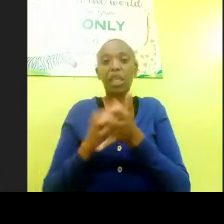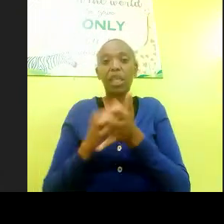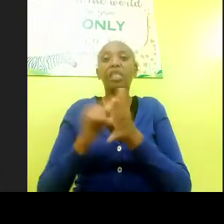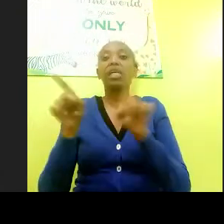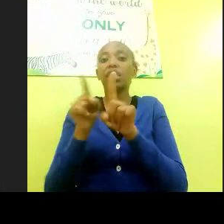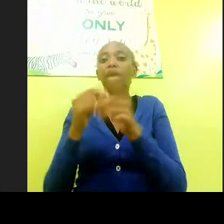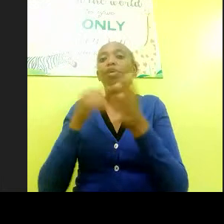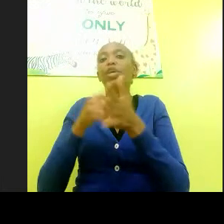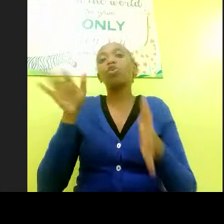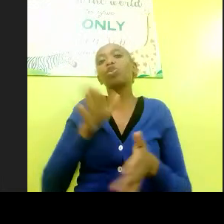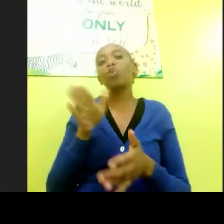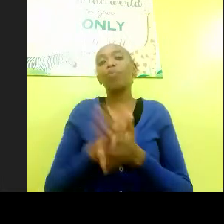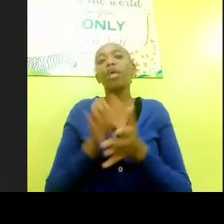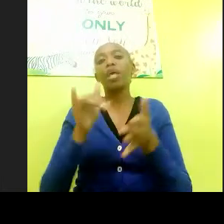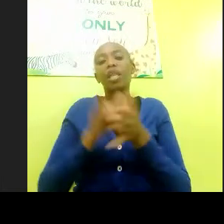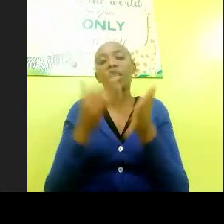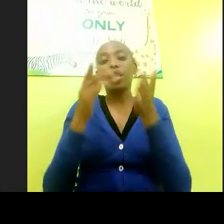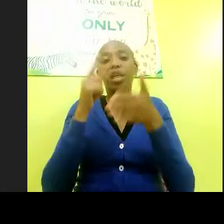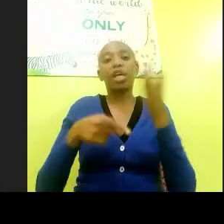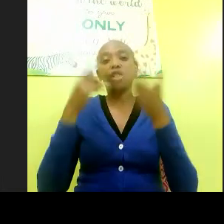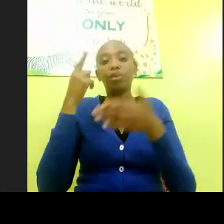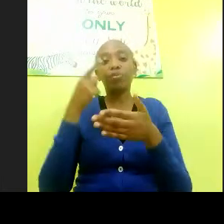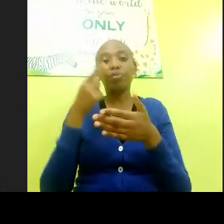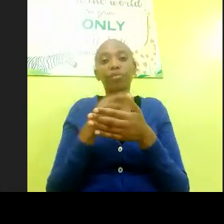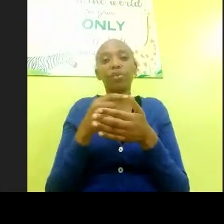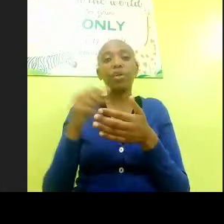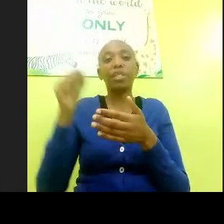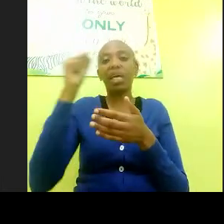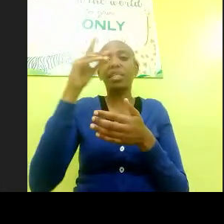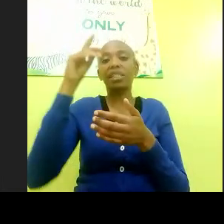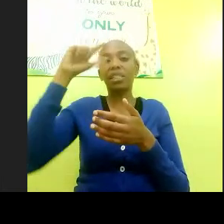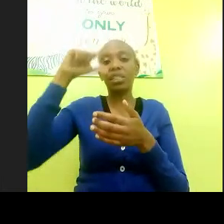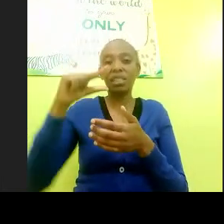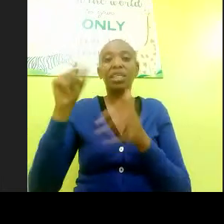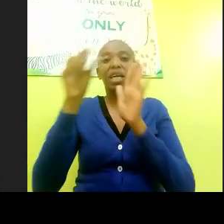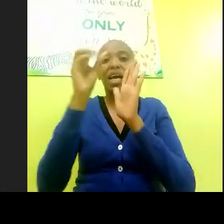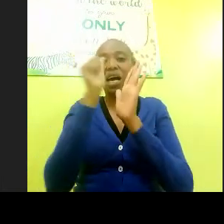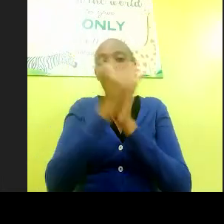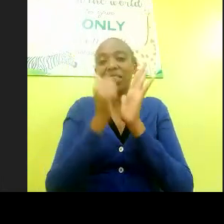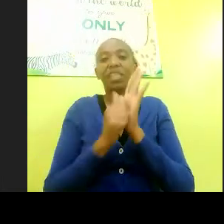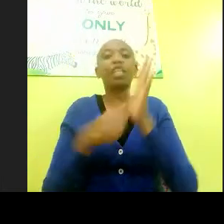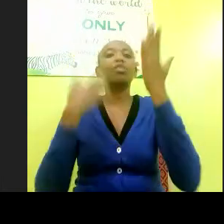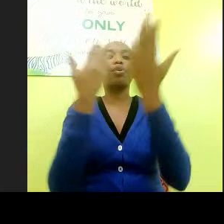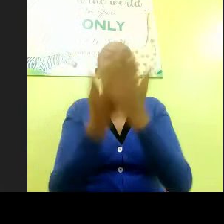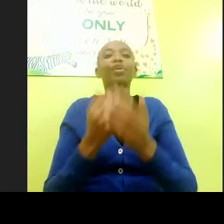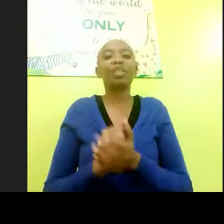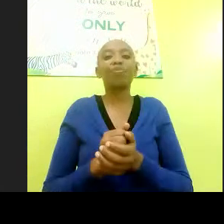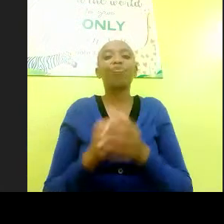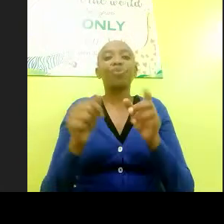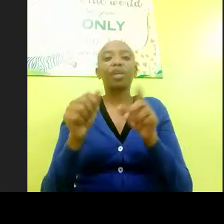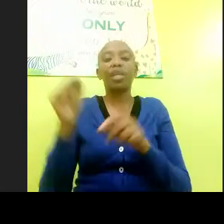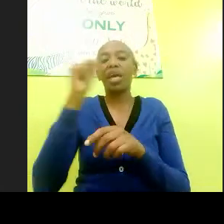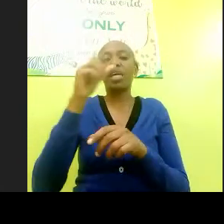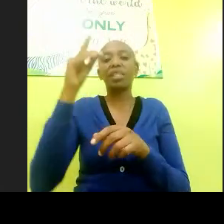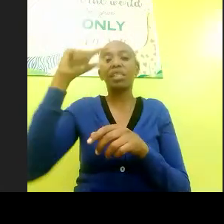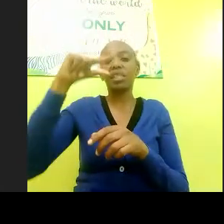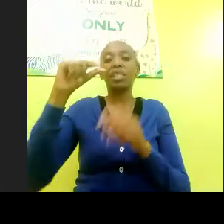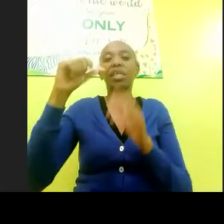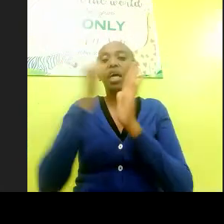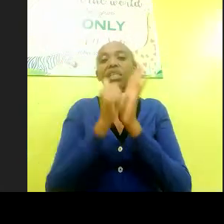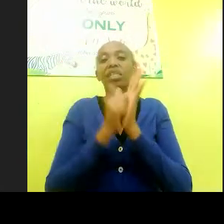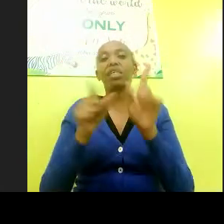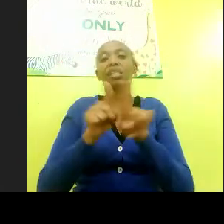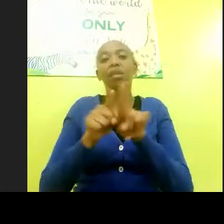So this is what the SDGs agenda is proposing. The SDGs agenda, as you also